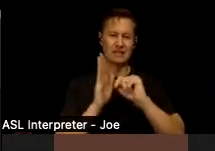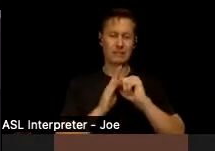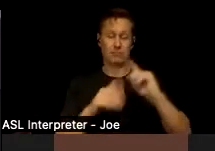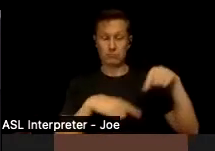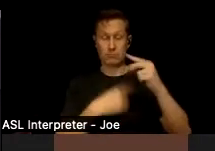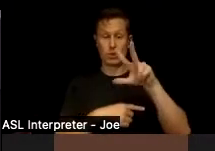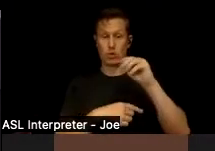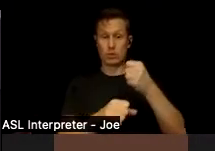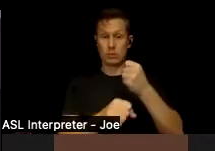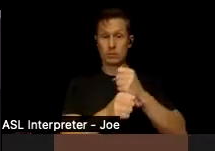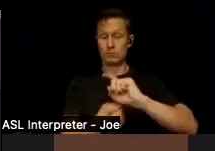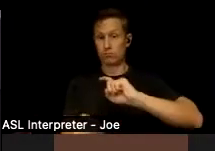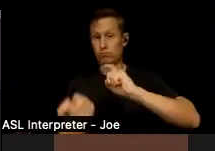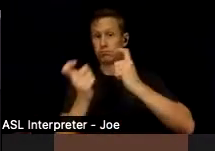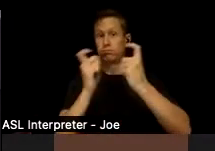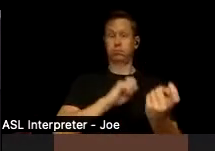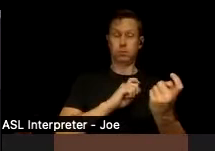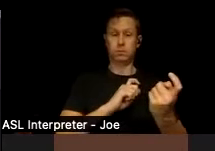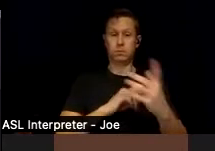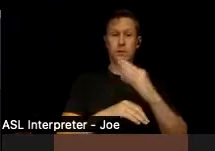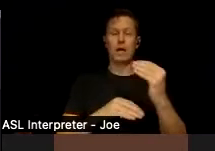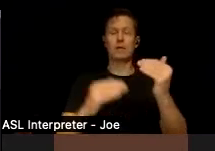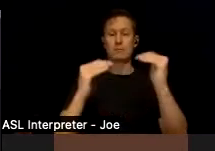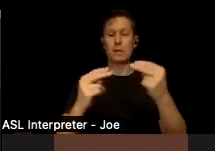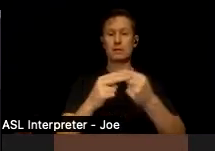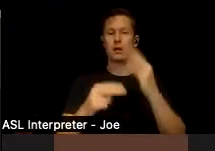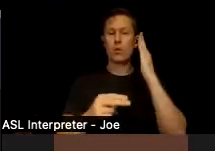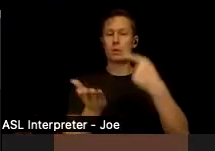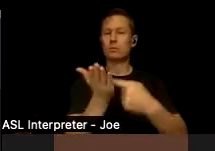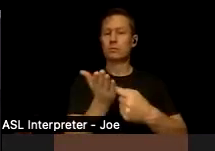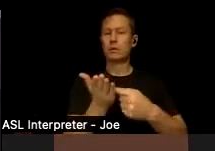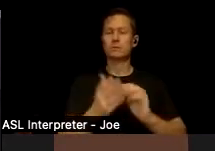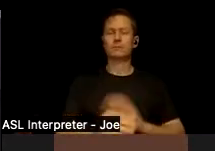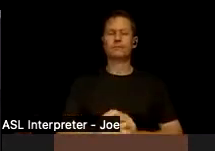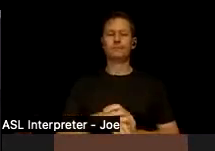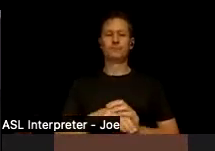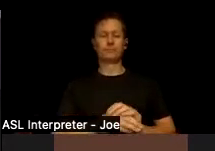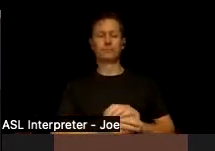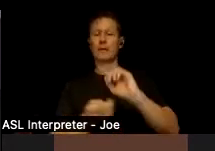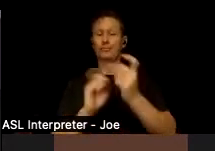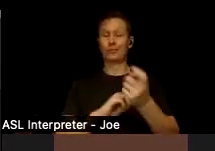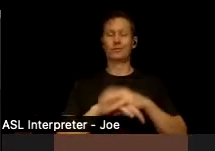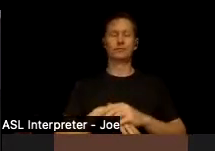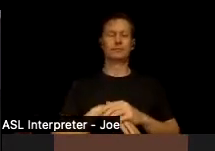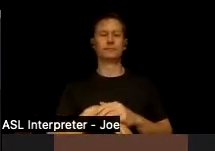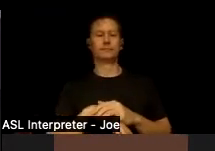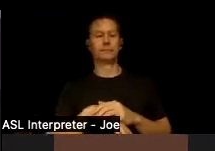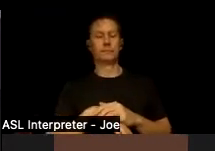a significant change in that, and in the following slides, we'll talk to that. During the